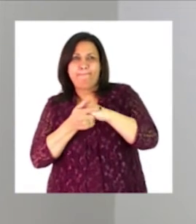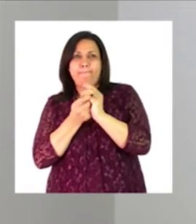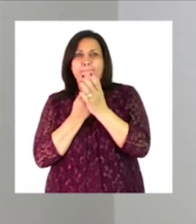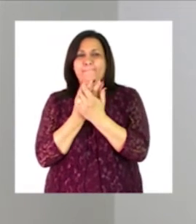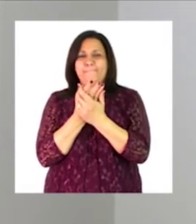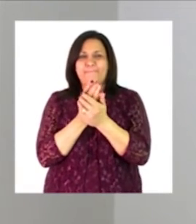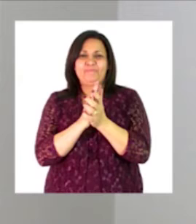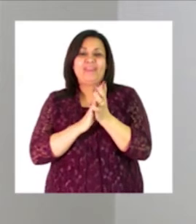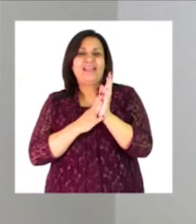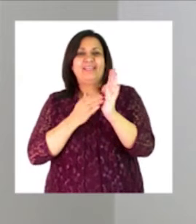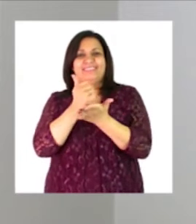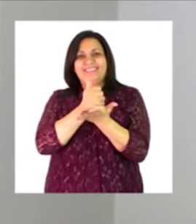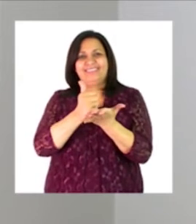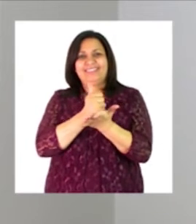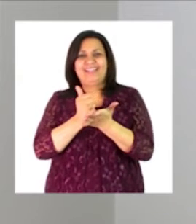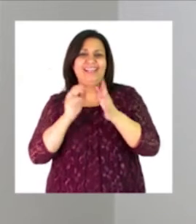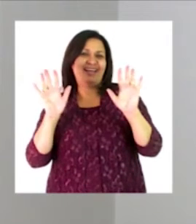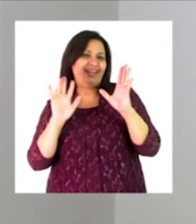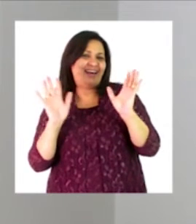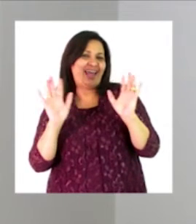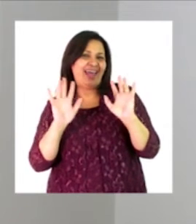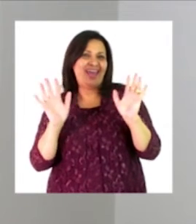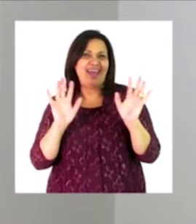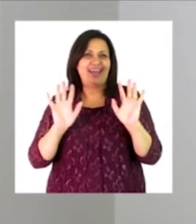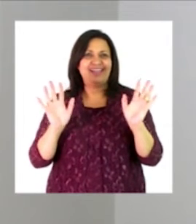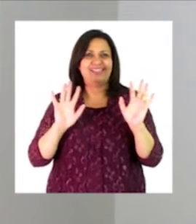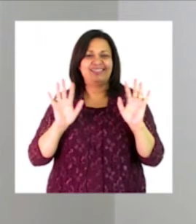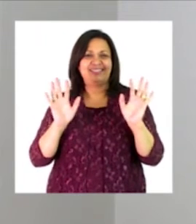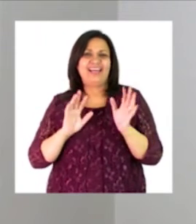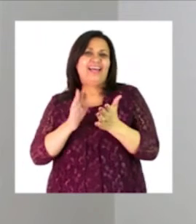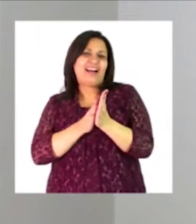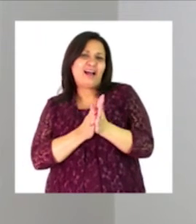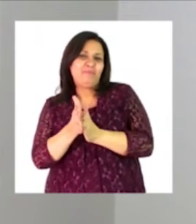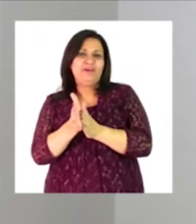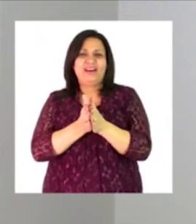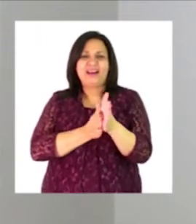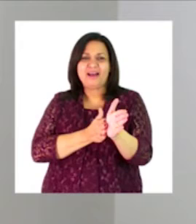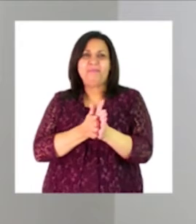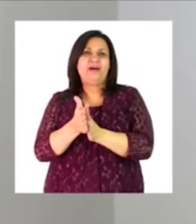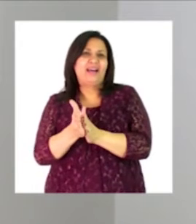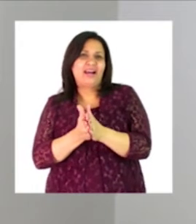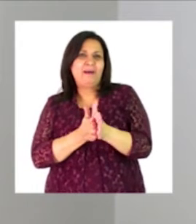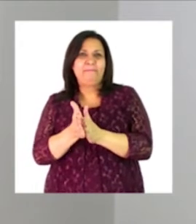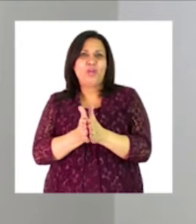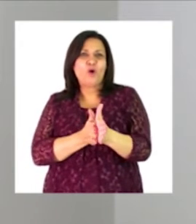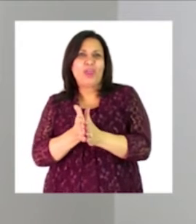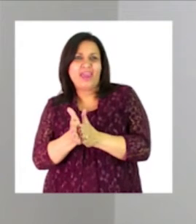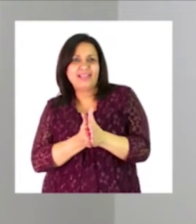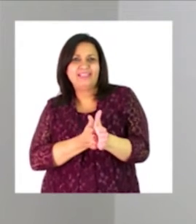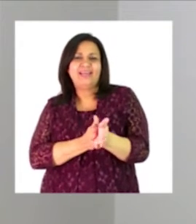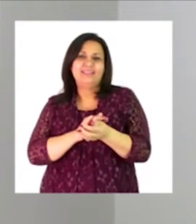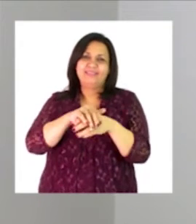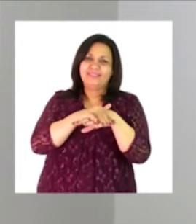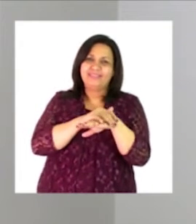and mine are clean. We have sanitized. Rub, rub, rub your